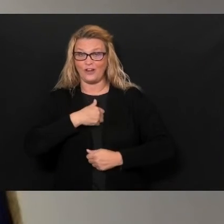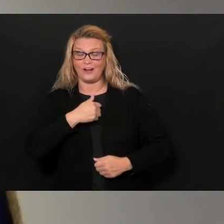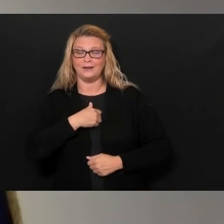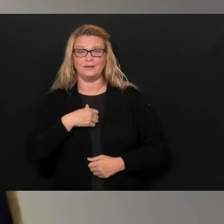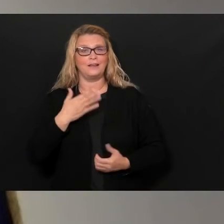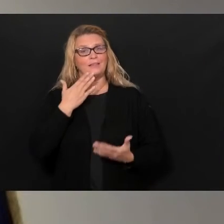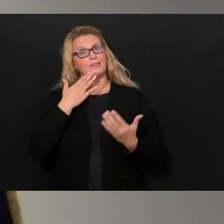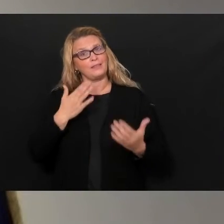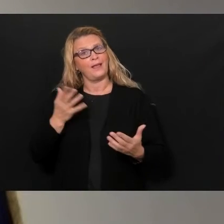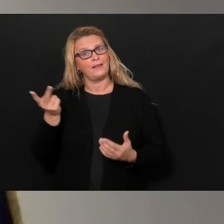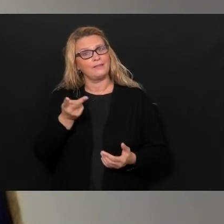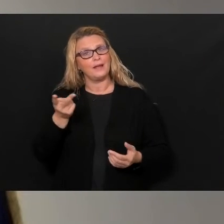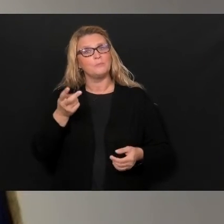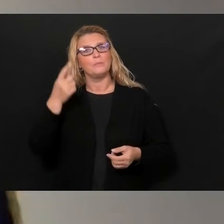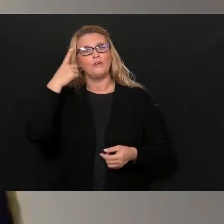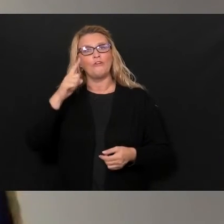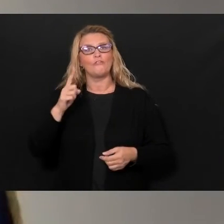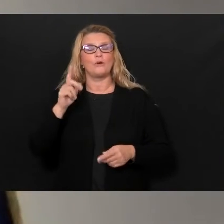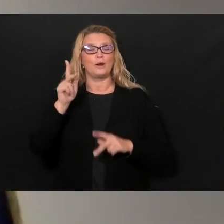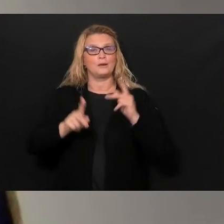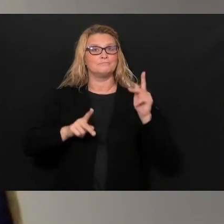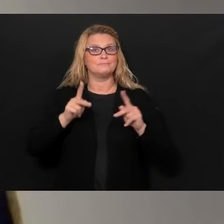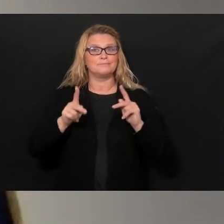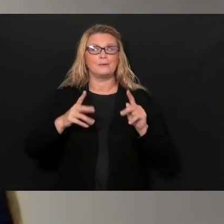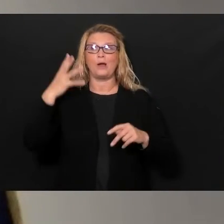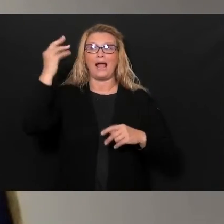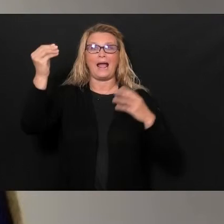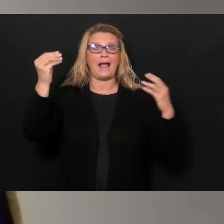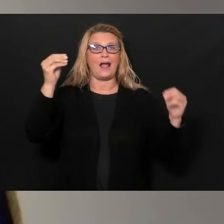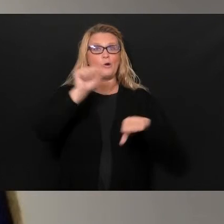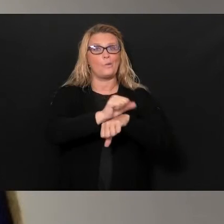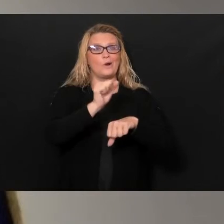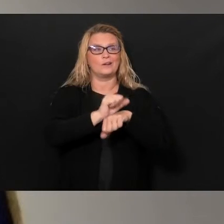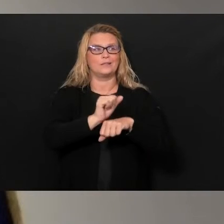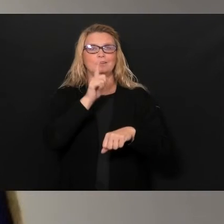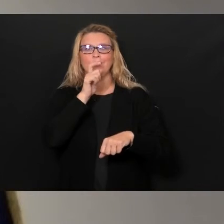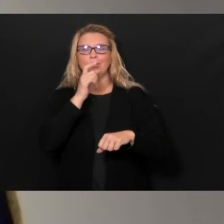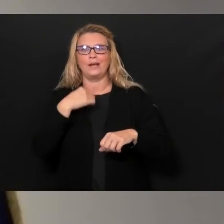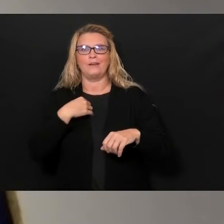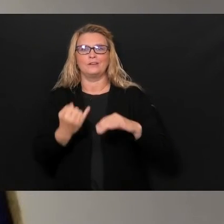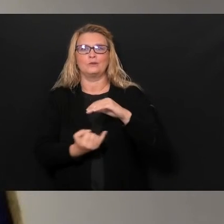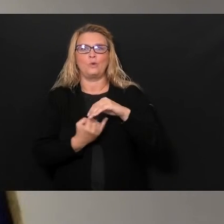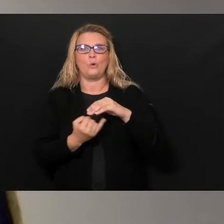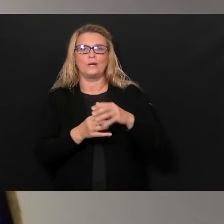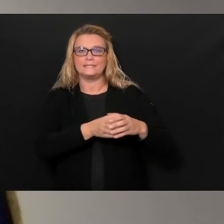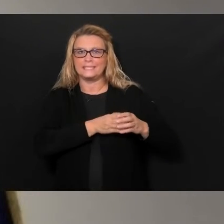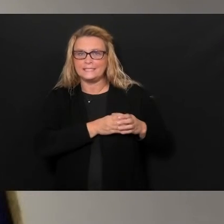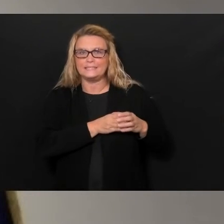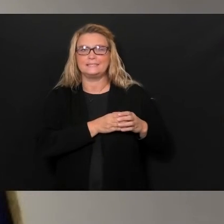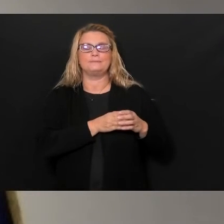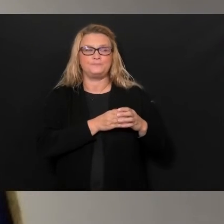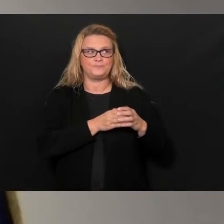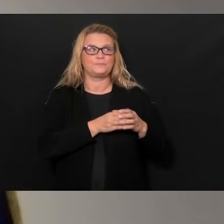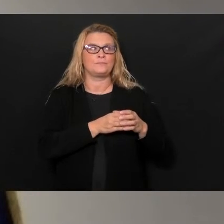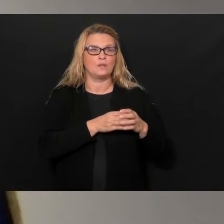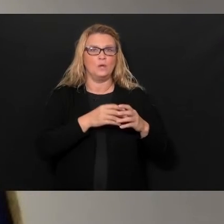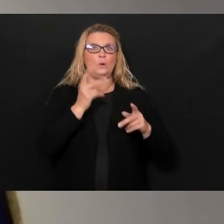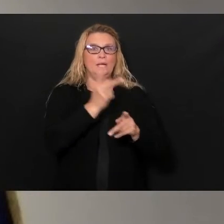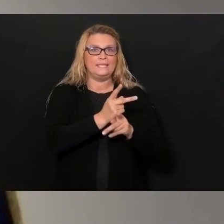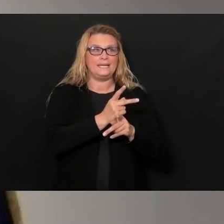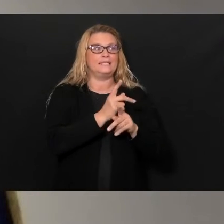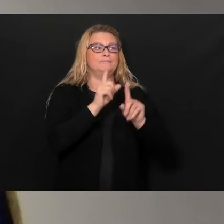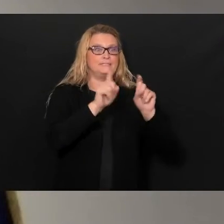that individuals who tested positive were isolated, and that we had folks self-quarantine. And we kept testing